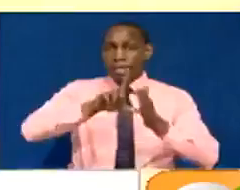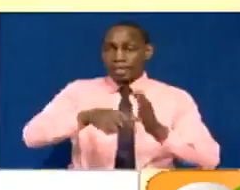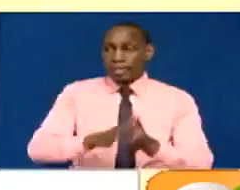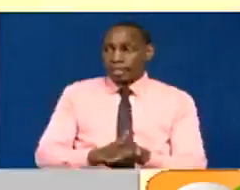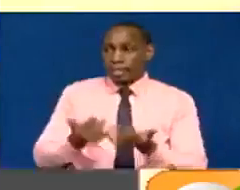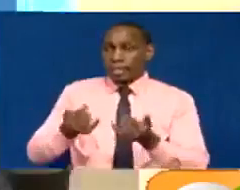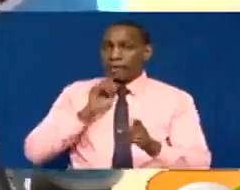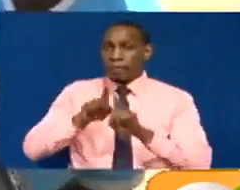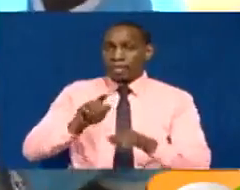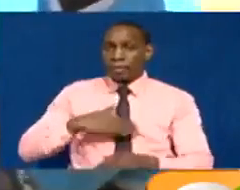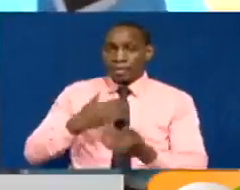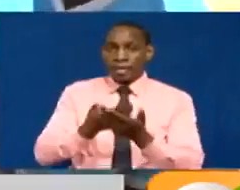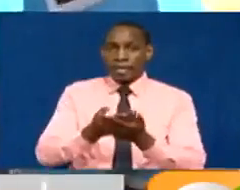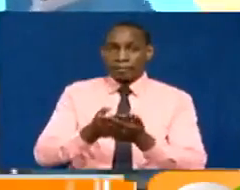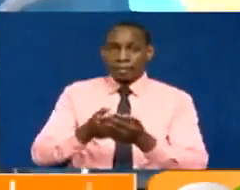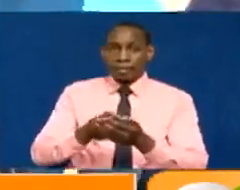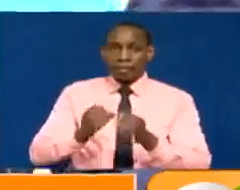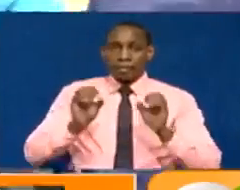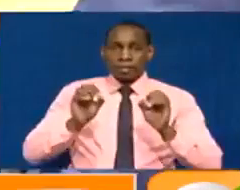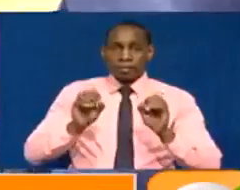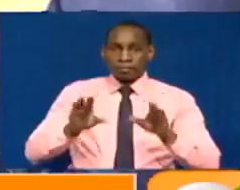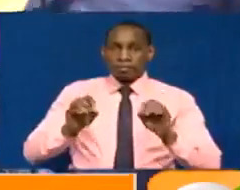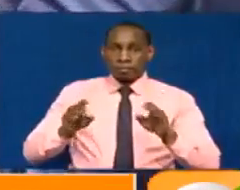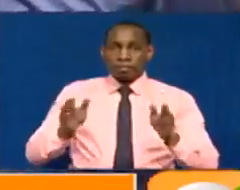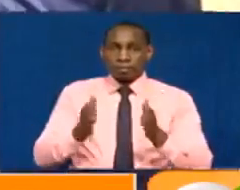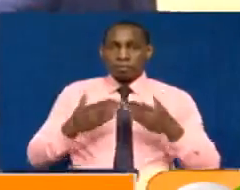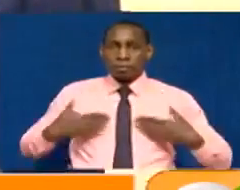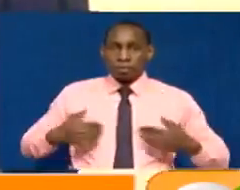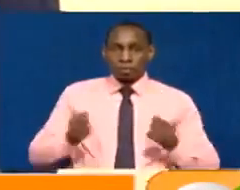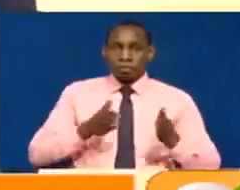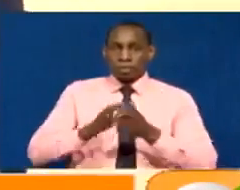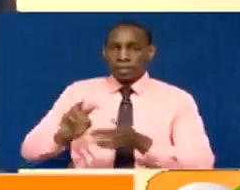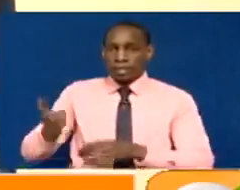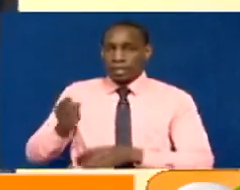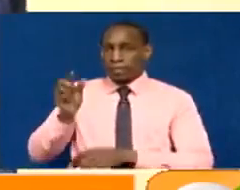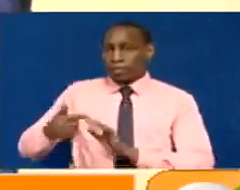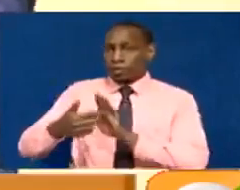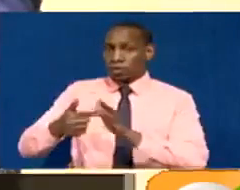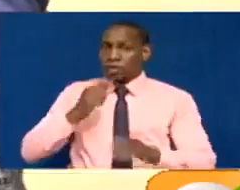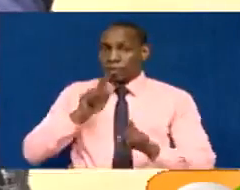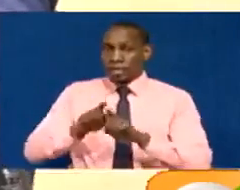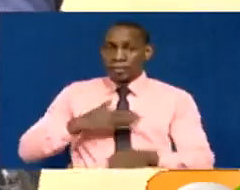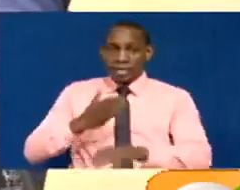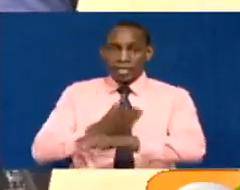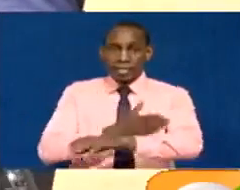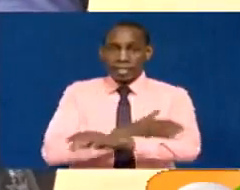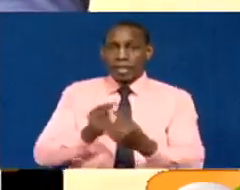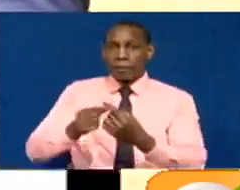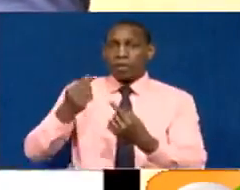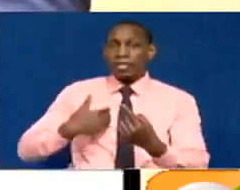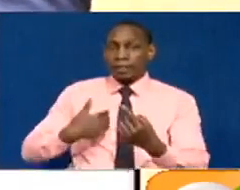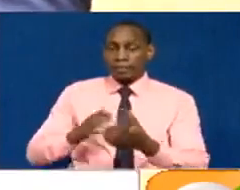So brothangu venye alifika siti mocha riata kukaa dakika mbili, mtu wa pili kuonyesha walikuwa brothangu. Akiwa na majeraha ya